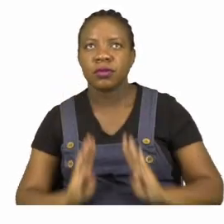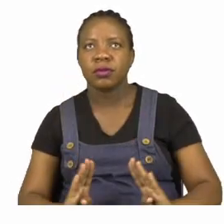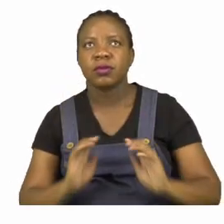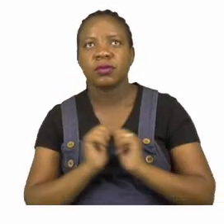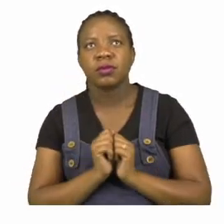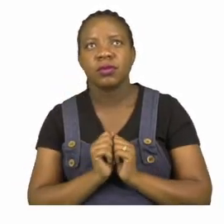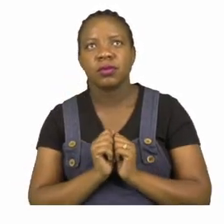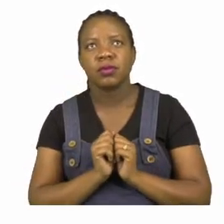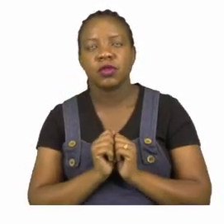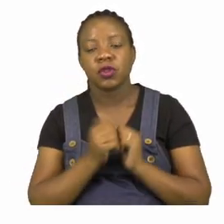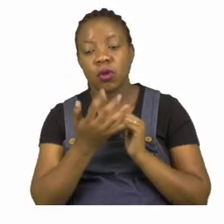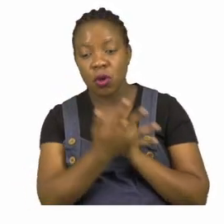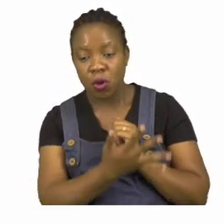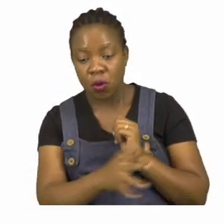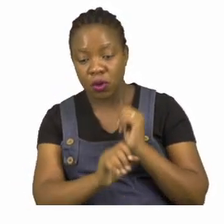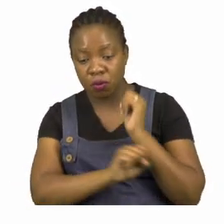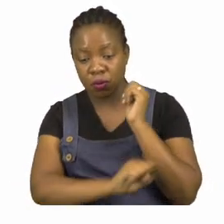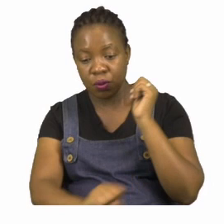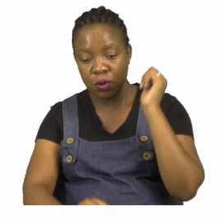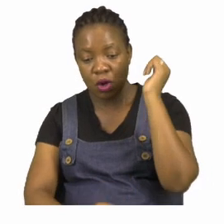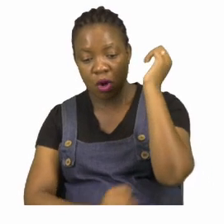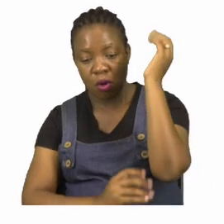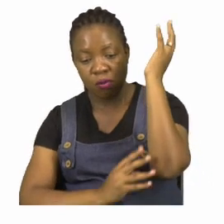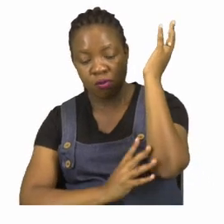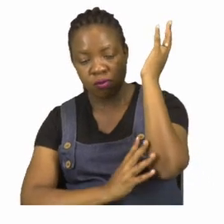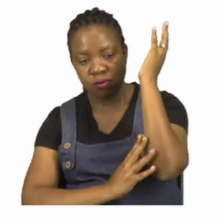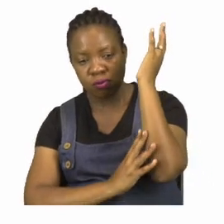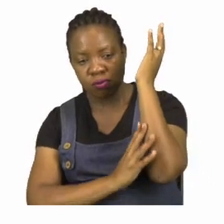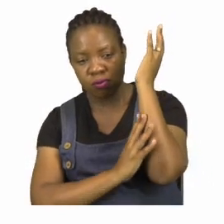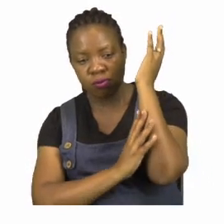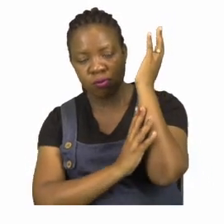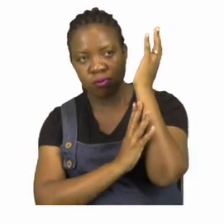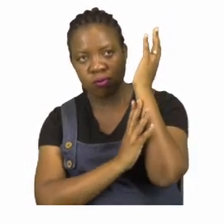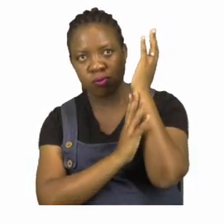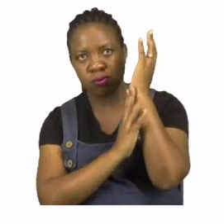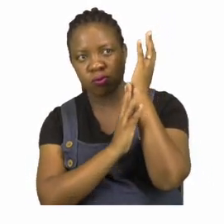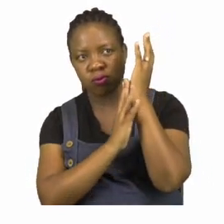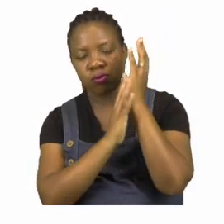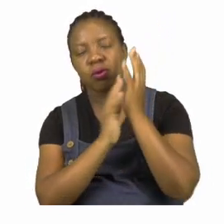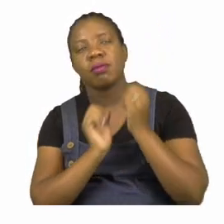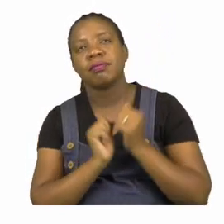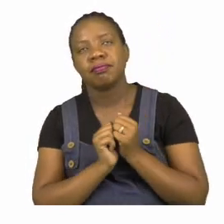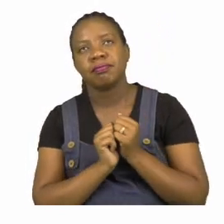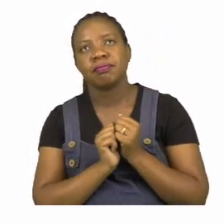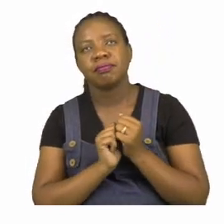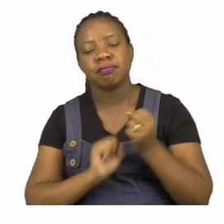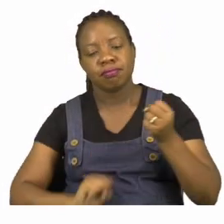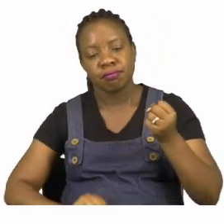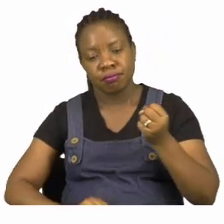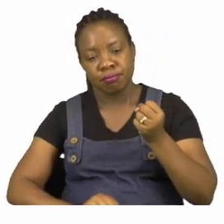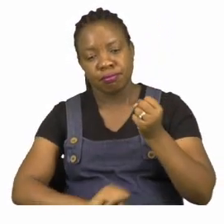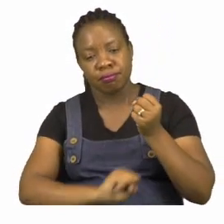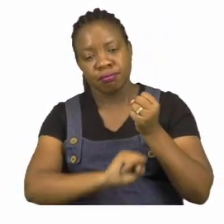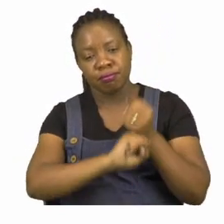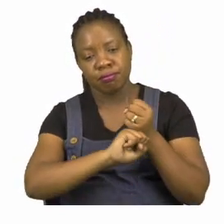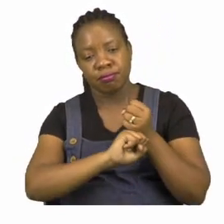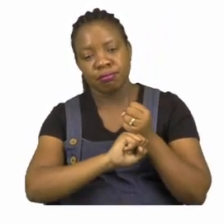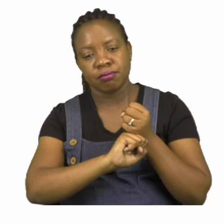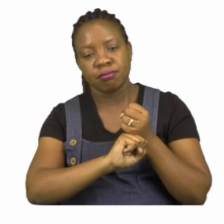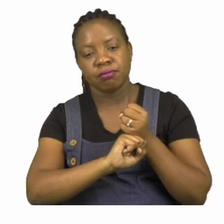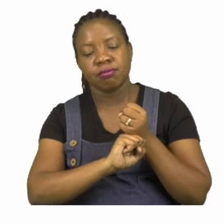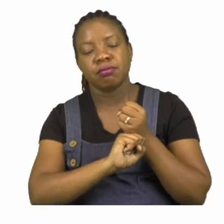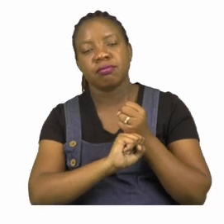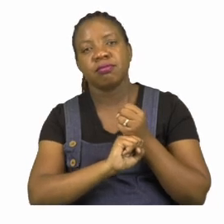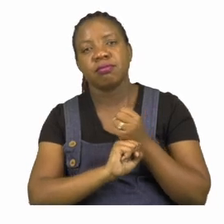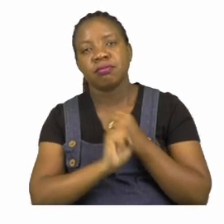brings water to the leaves, support it, and keeps the plant